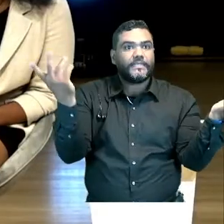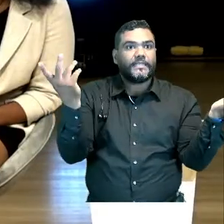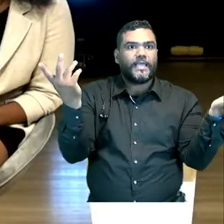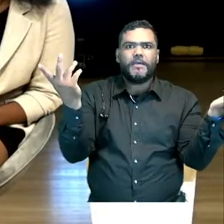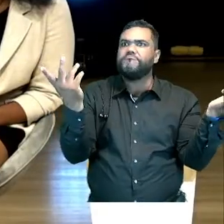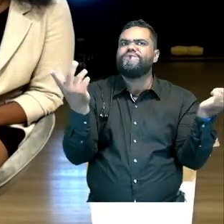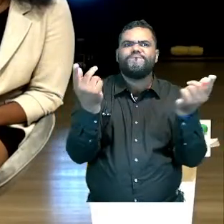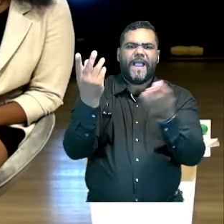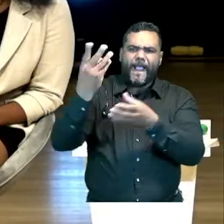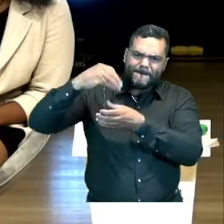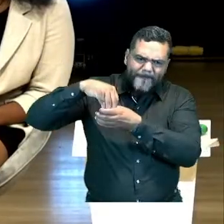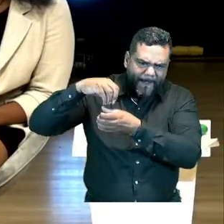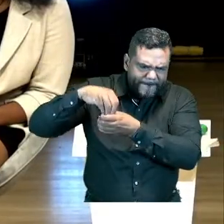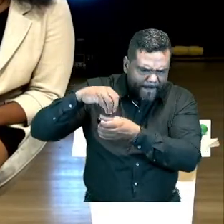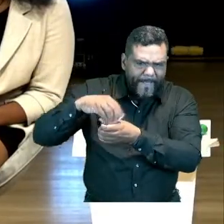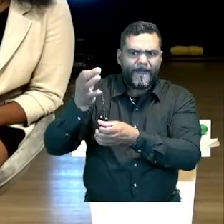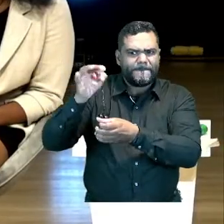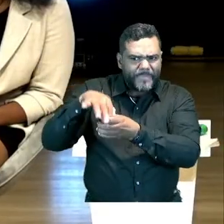to identify